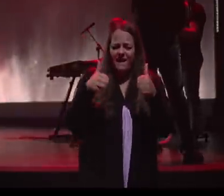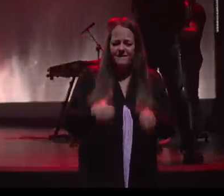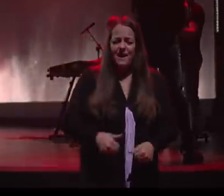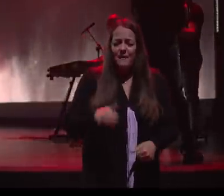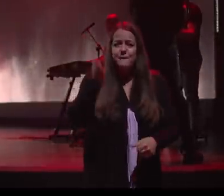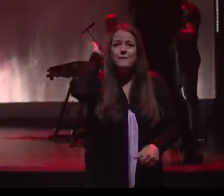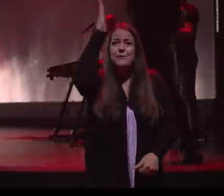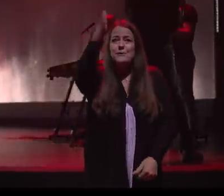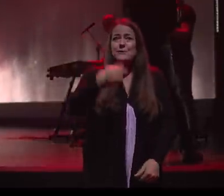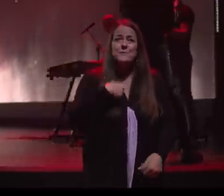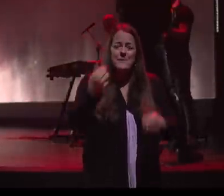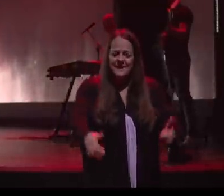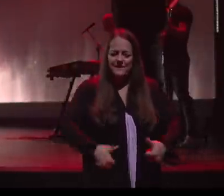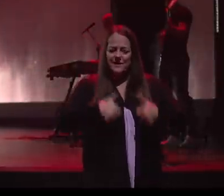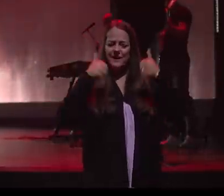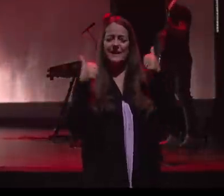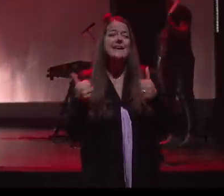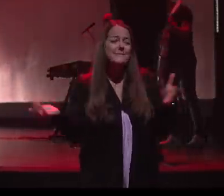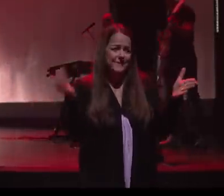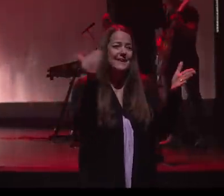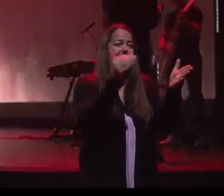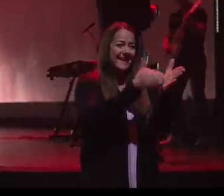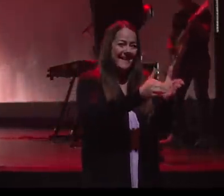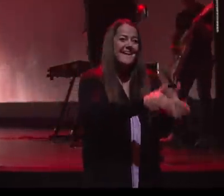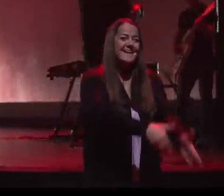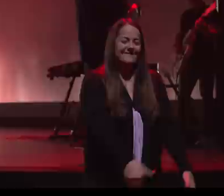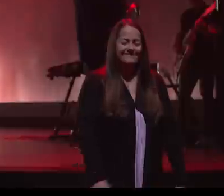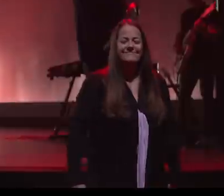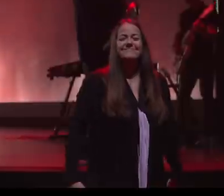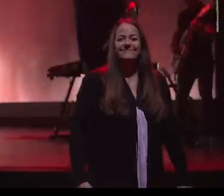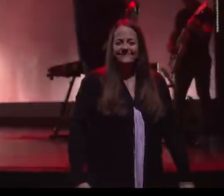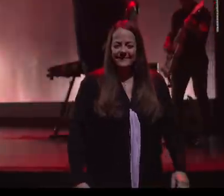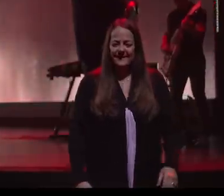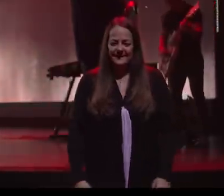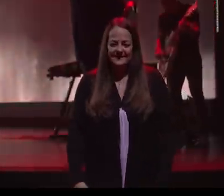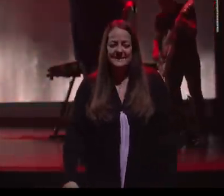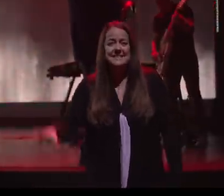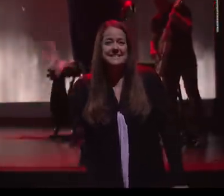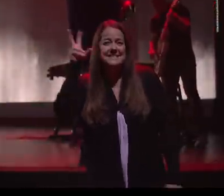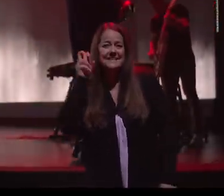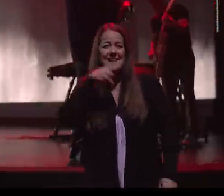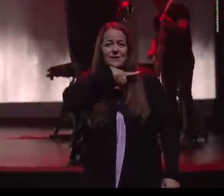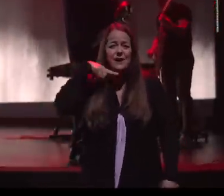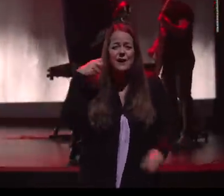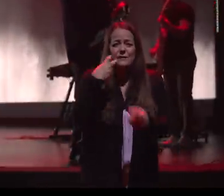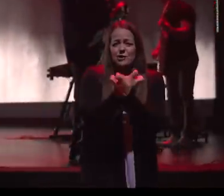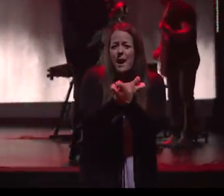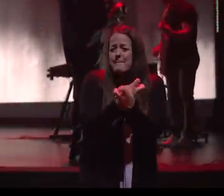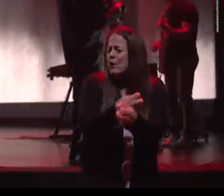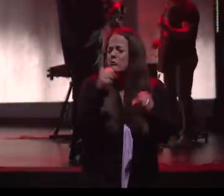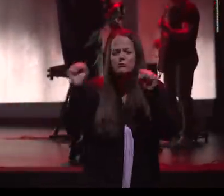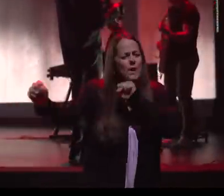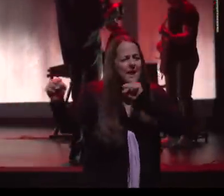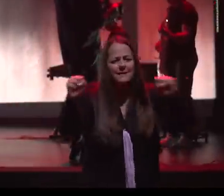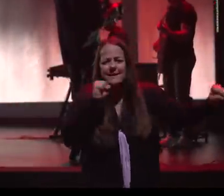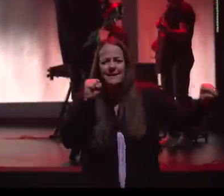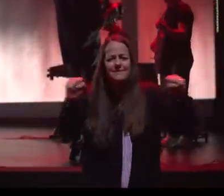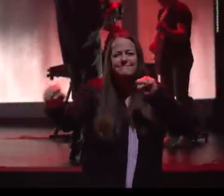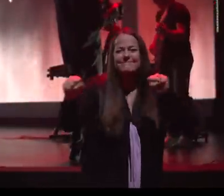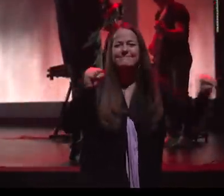coming out. I'm gonna live again. This is the sound of dry